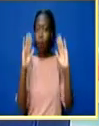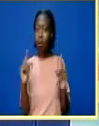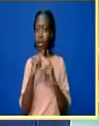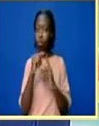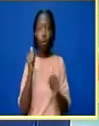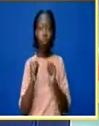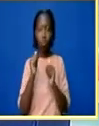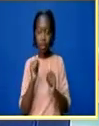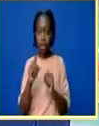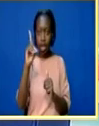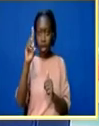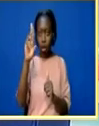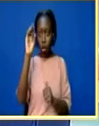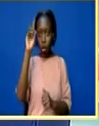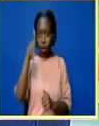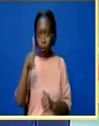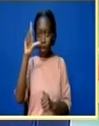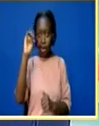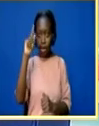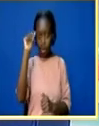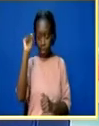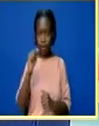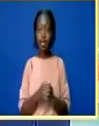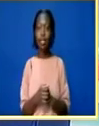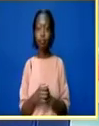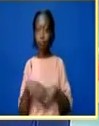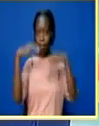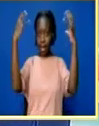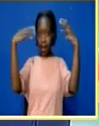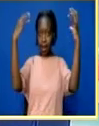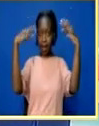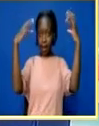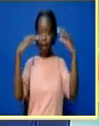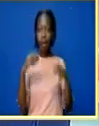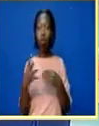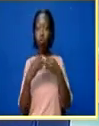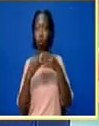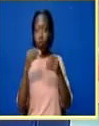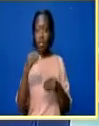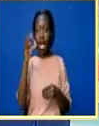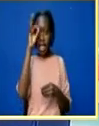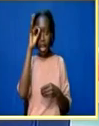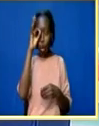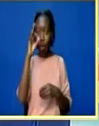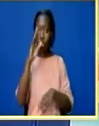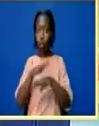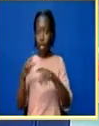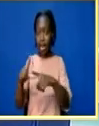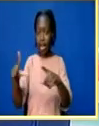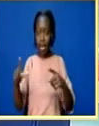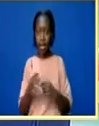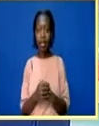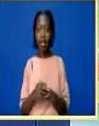droplets. It is the one, it is formed due to the water droplets. Mm-hmm. Hits the ground, makes the soil loose,